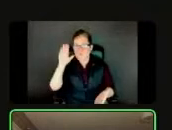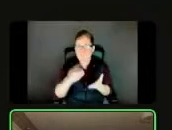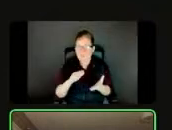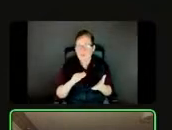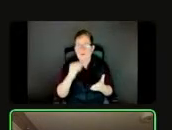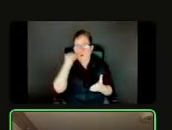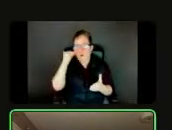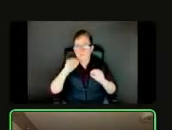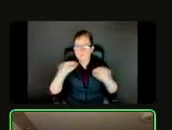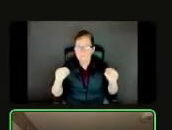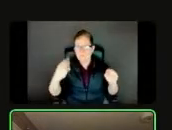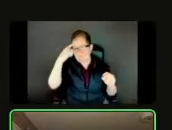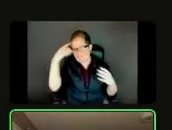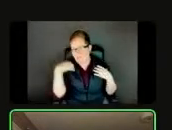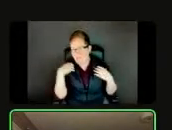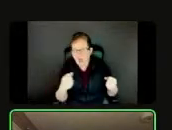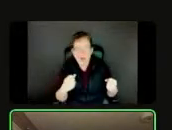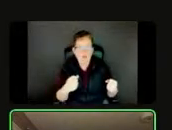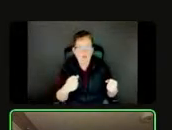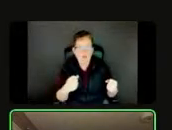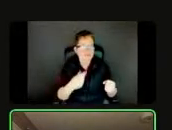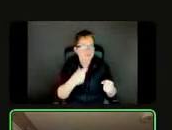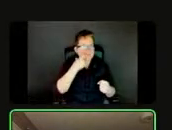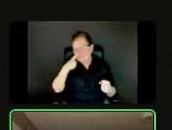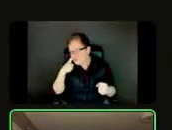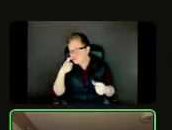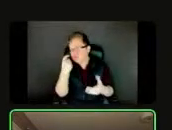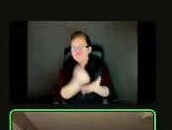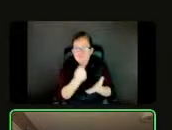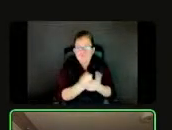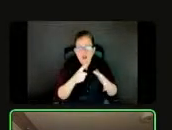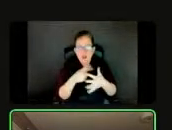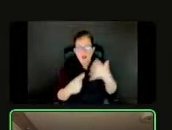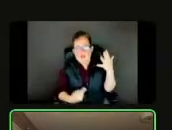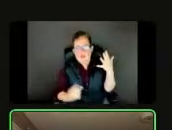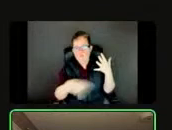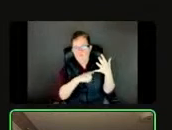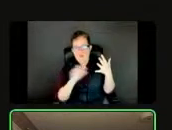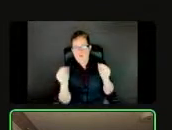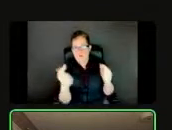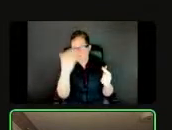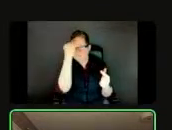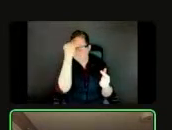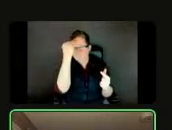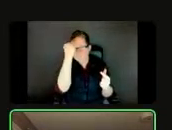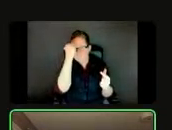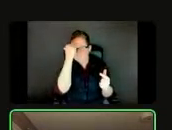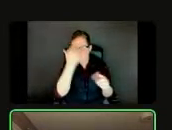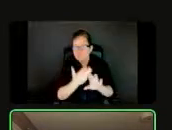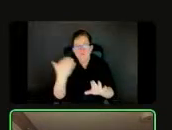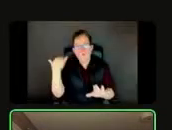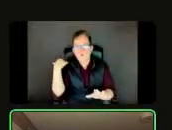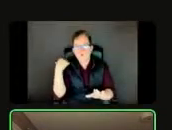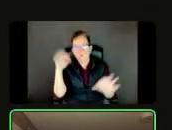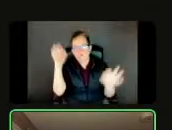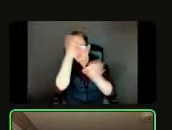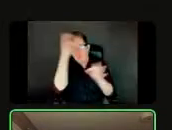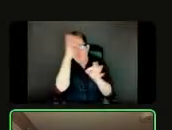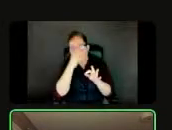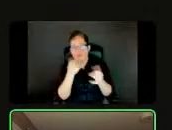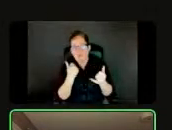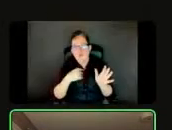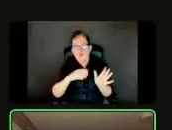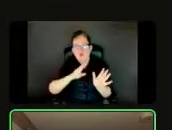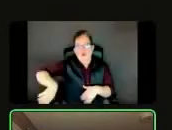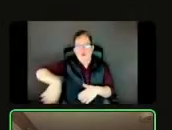drug treatment. All the things we've all cited, this is on everybody's radar screen, when once it was not, and it was all swept under